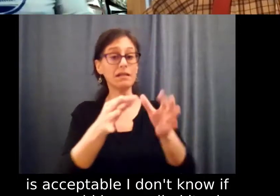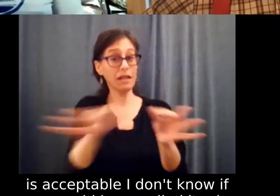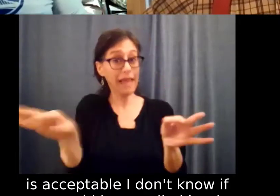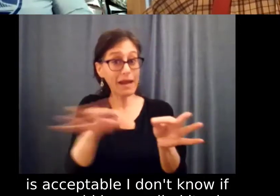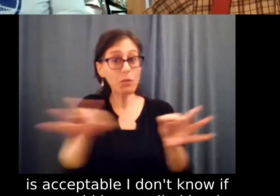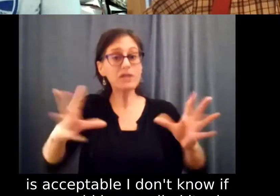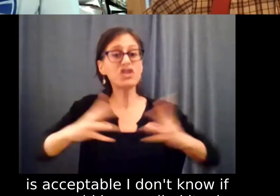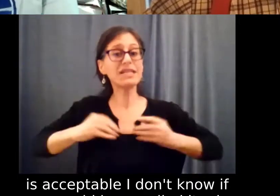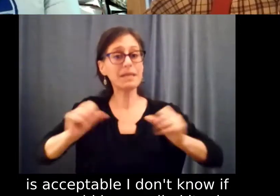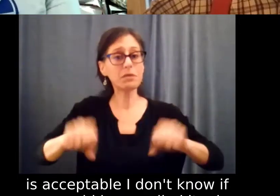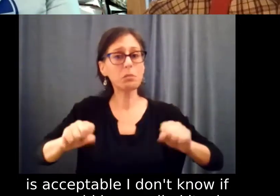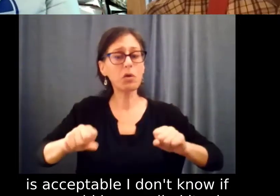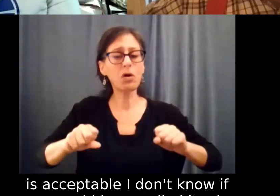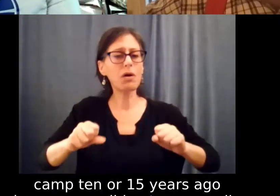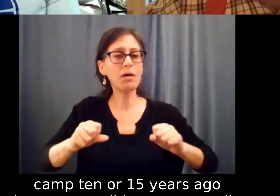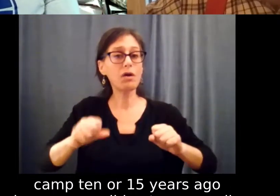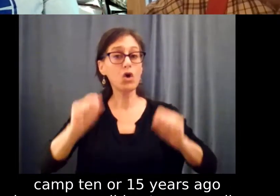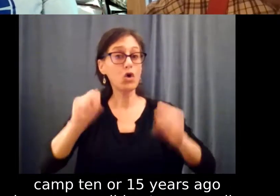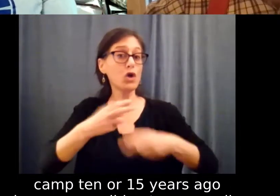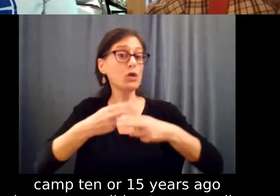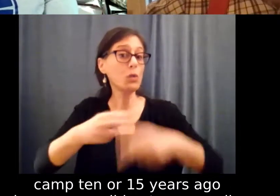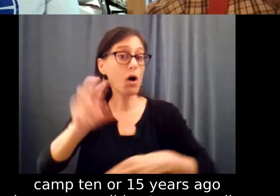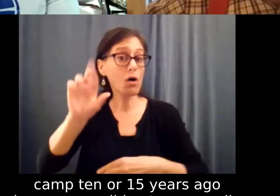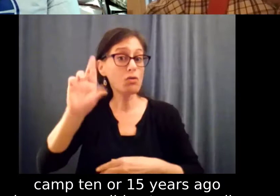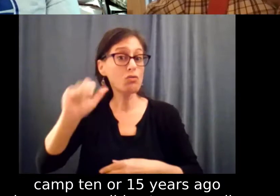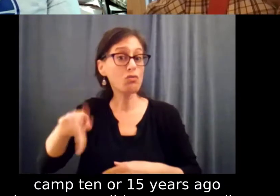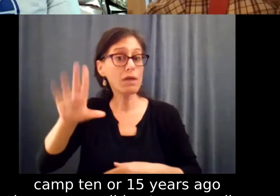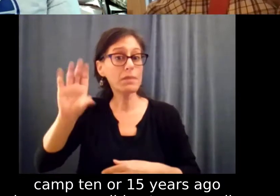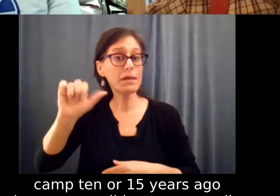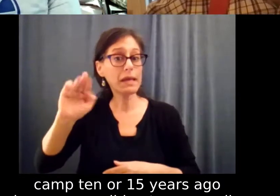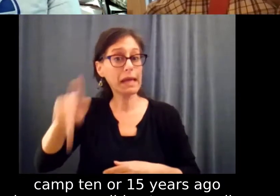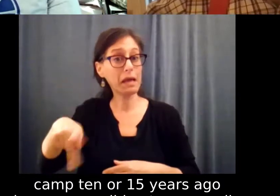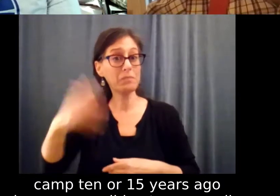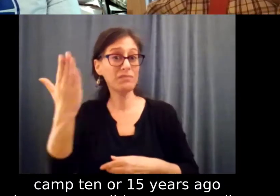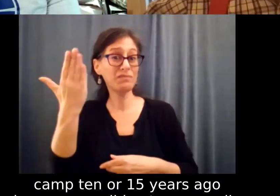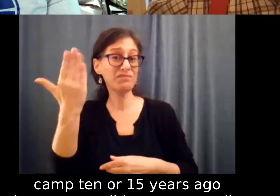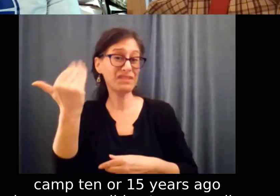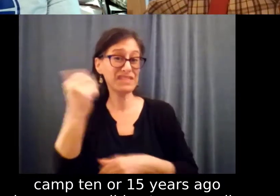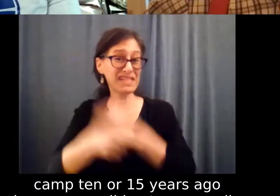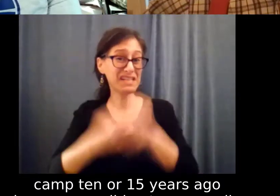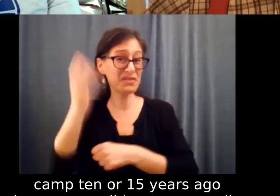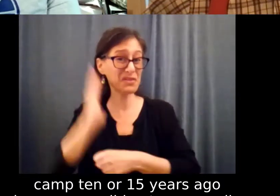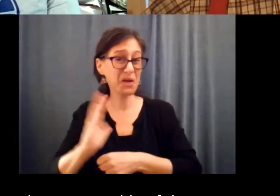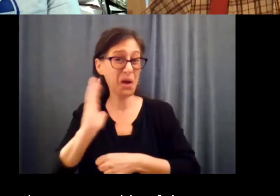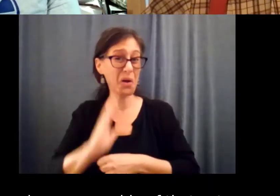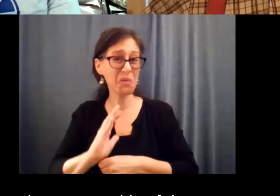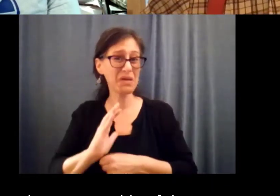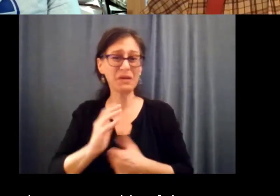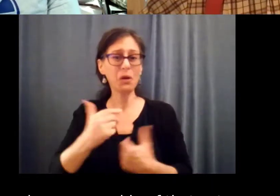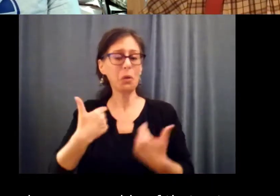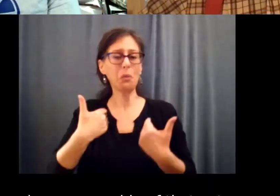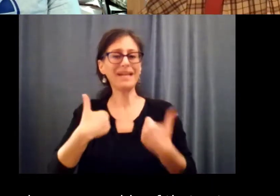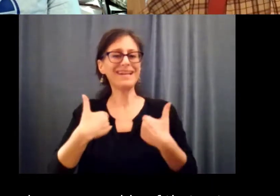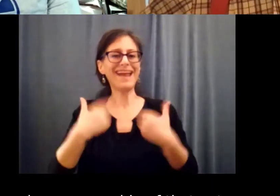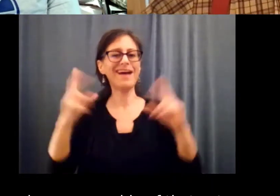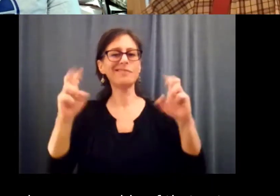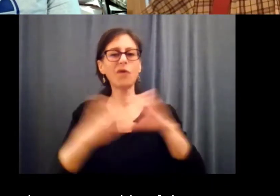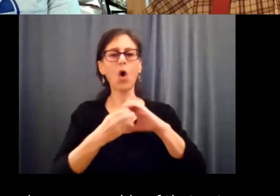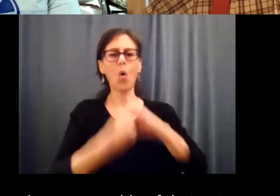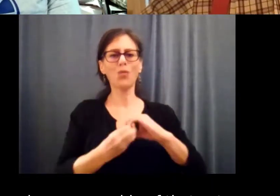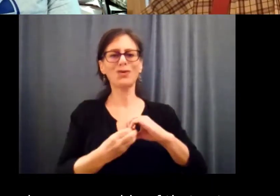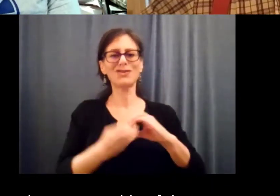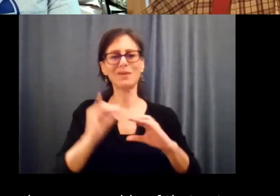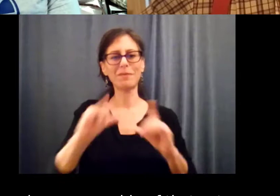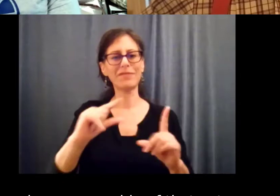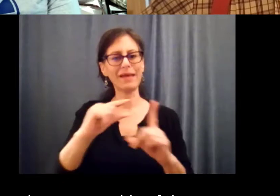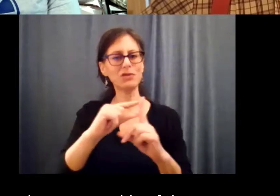acceptable. I don't know if you could have called it Crip Camp 10, 15 years ago, right? Because we didn't necessarily have ownership of